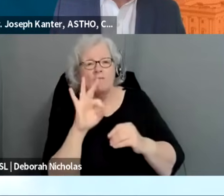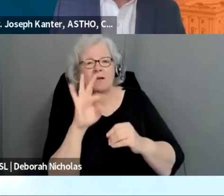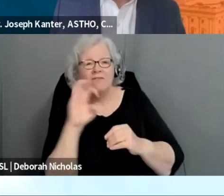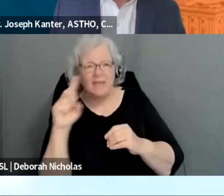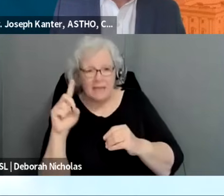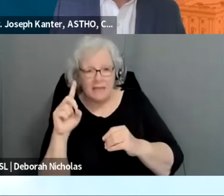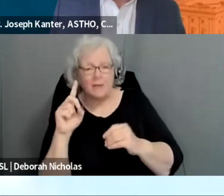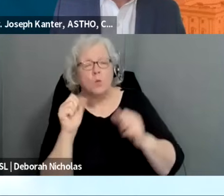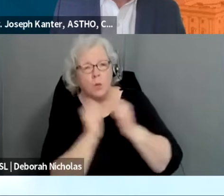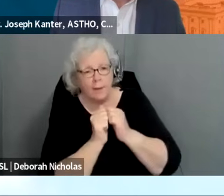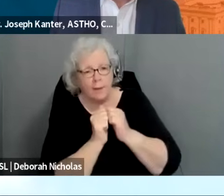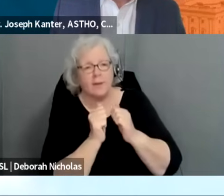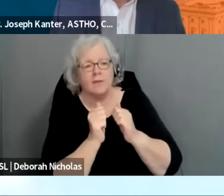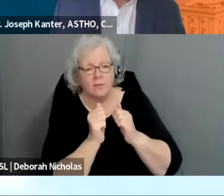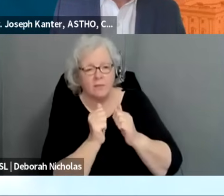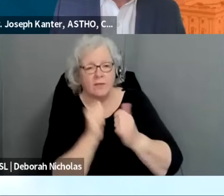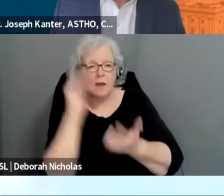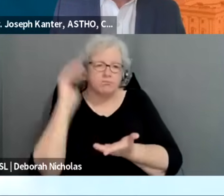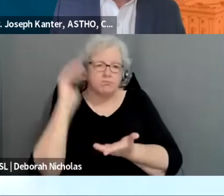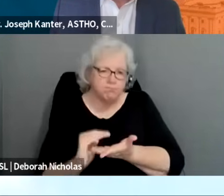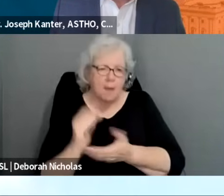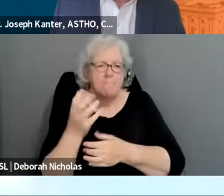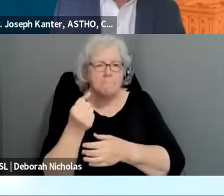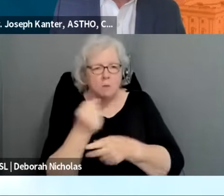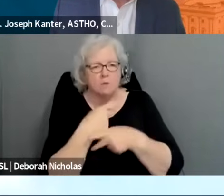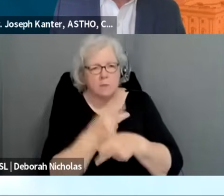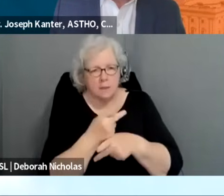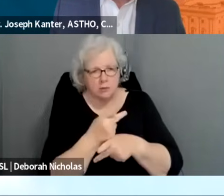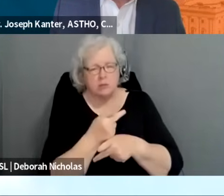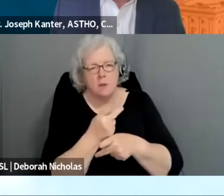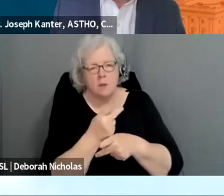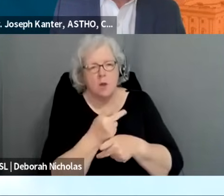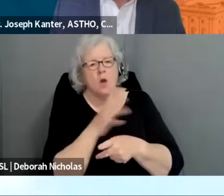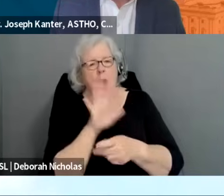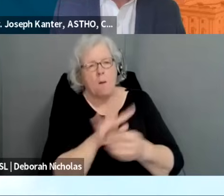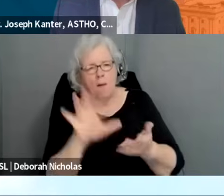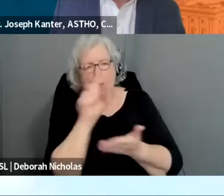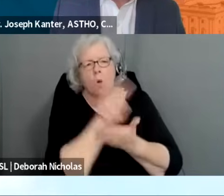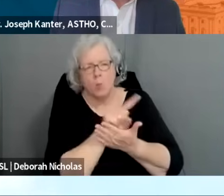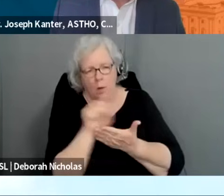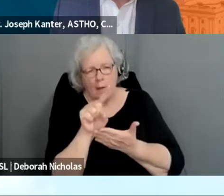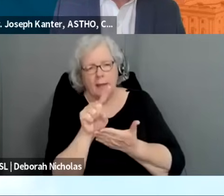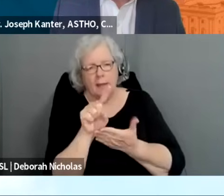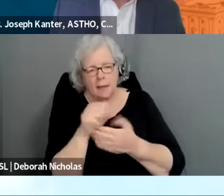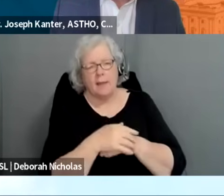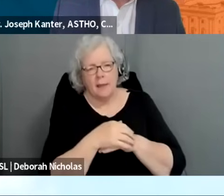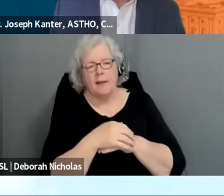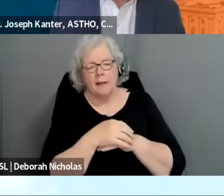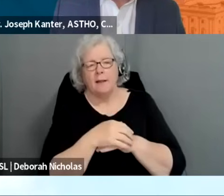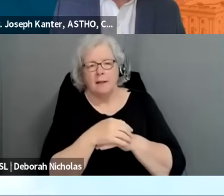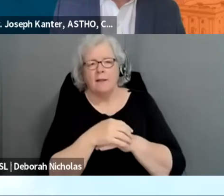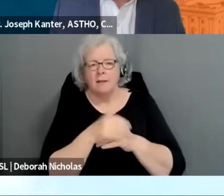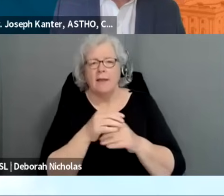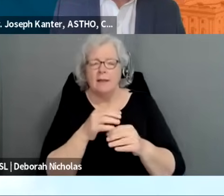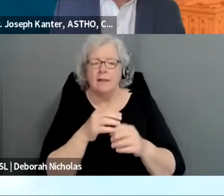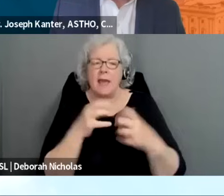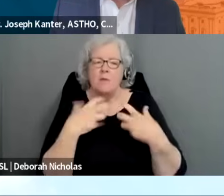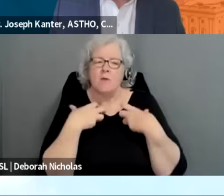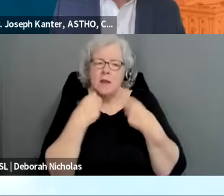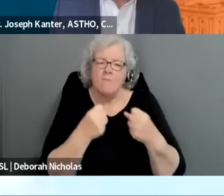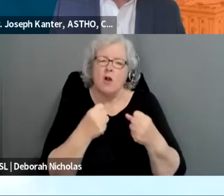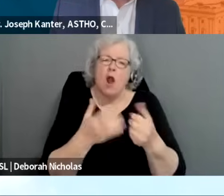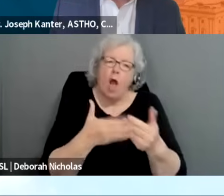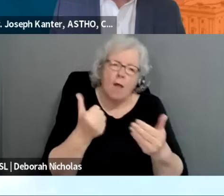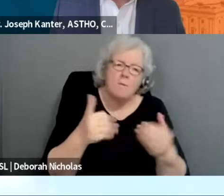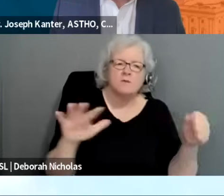little longer than a week, and then appear to either fully recover or recover very nearly to their full production